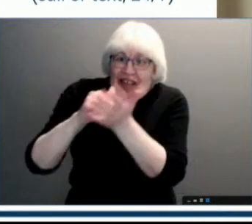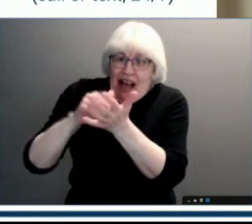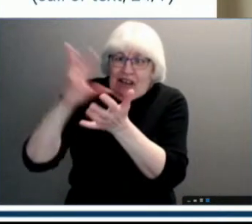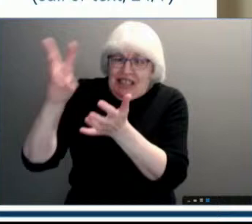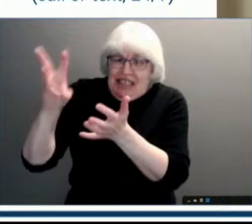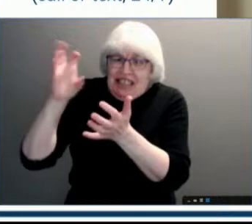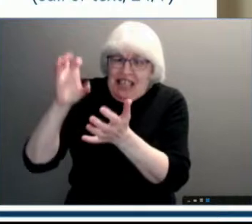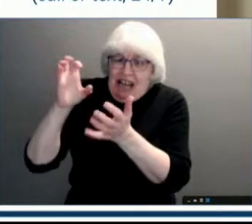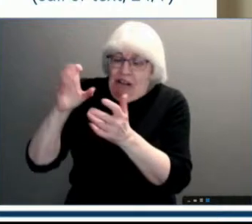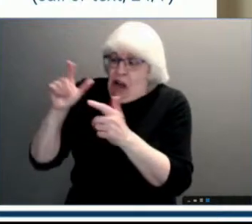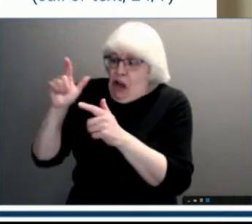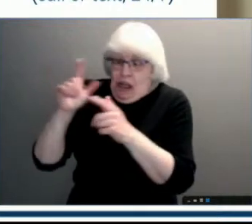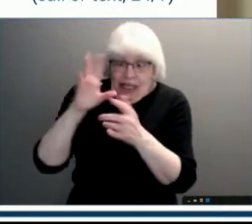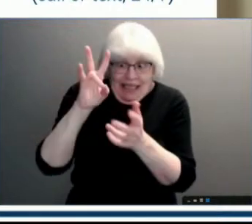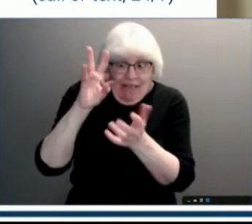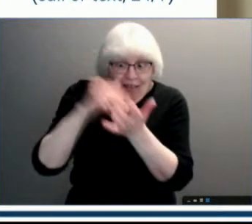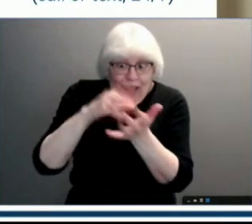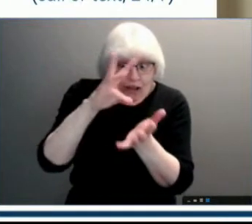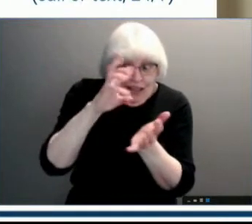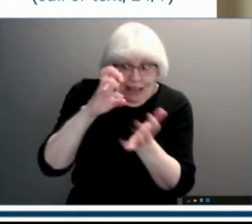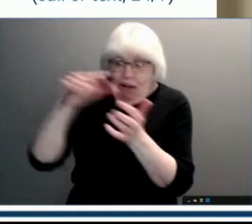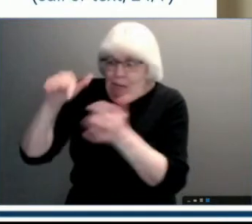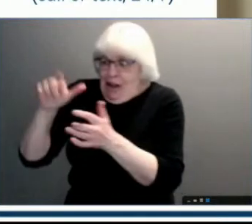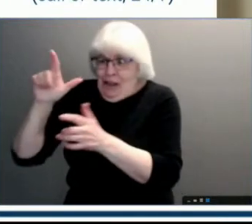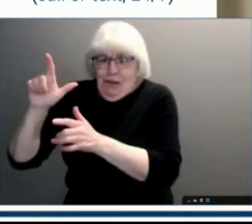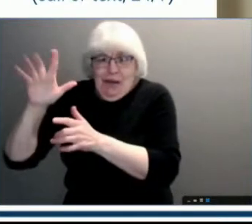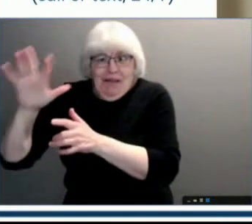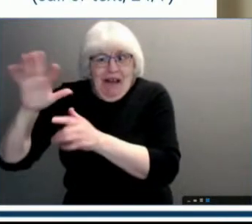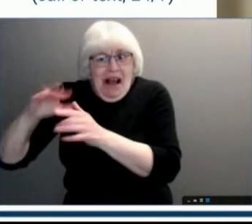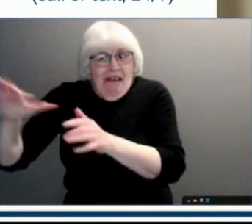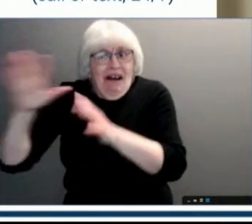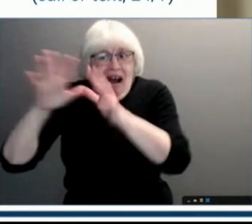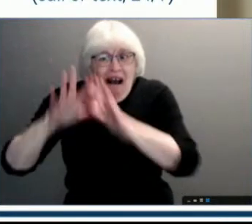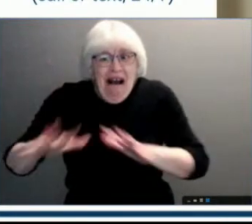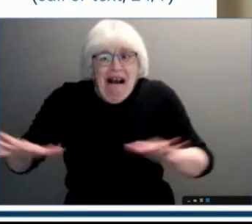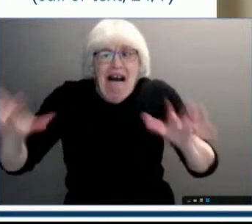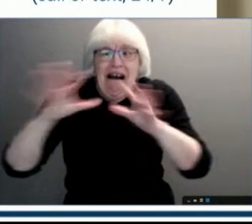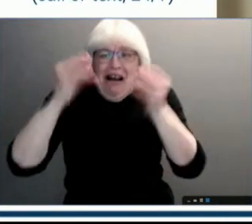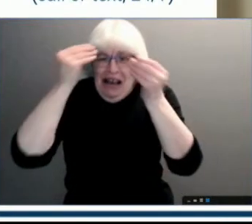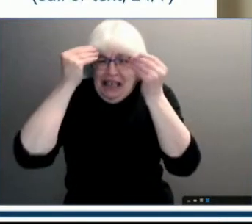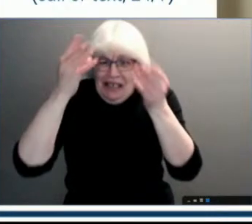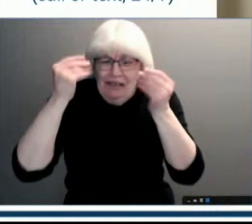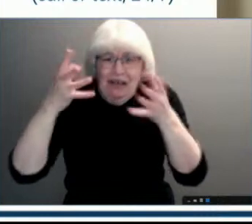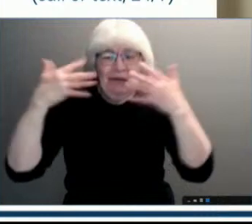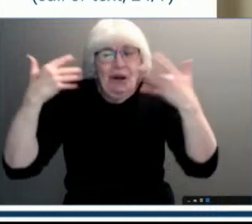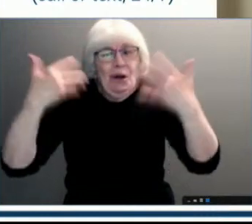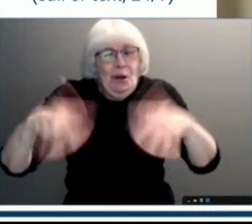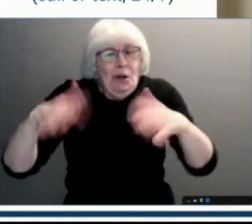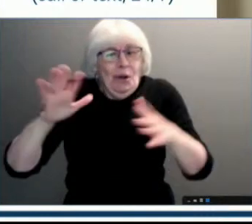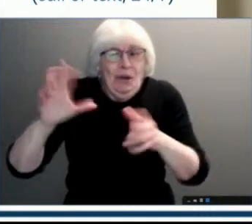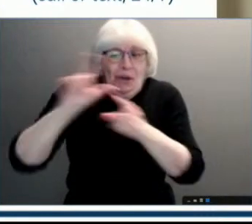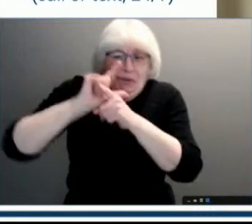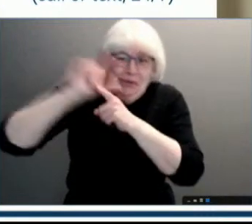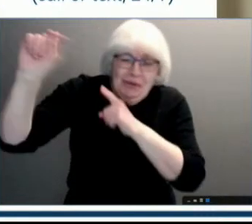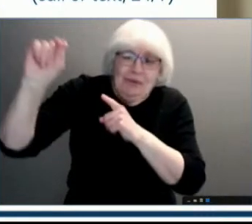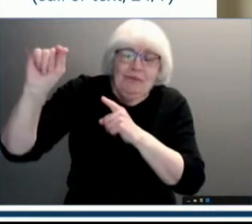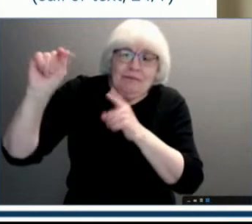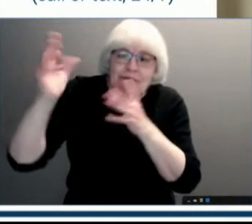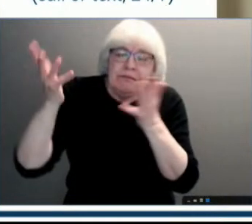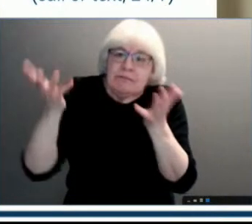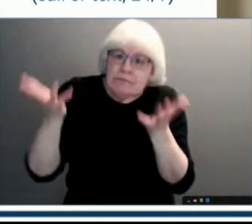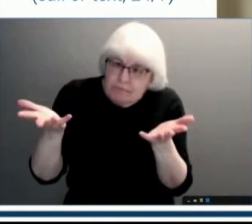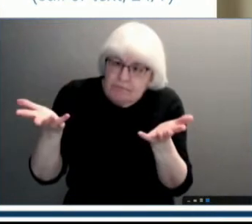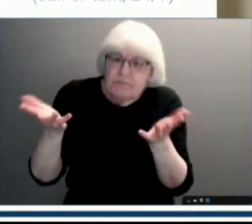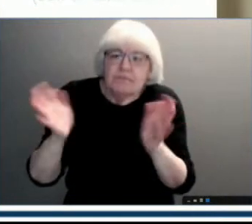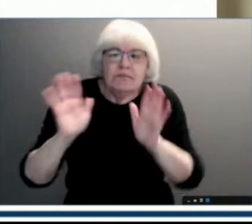that we're seeing around the world, in that severe cases are the exception and certainly not the rule. Please keep this in mind